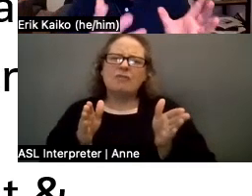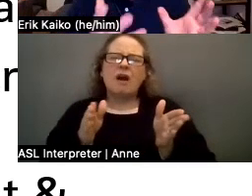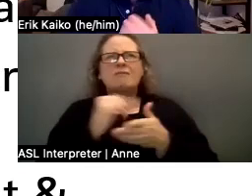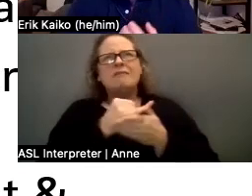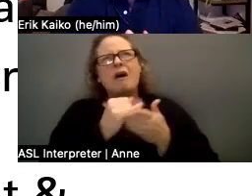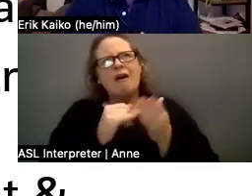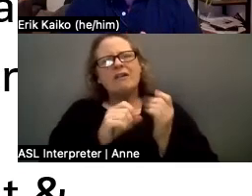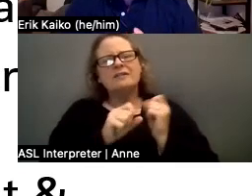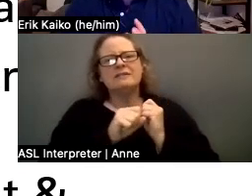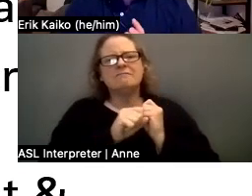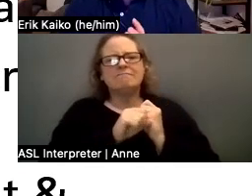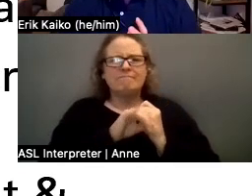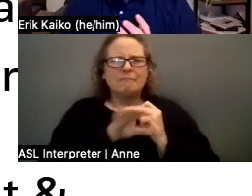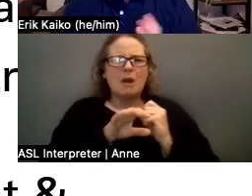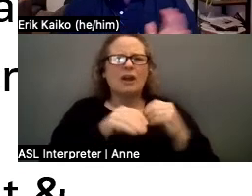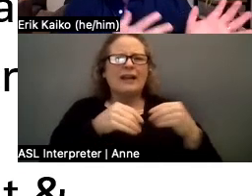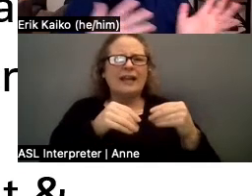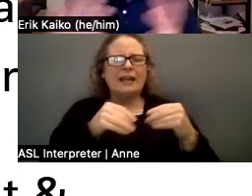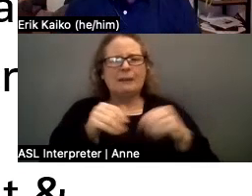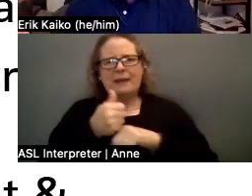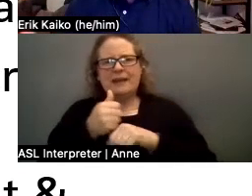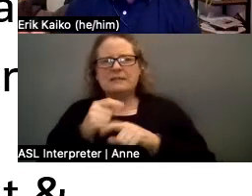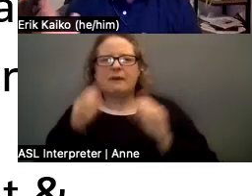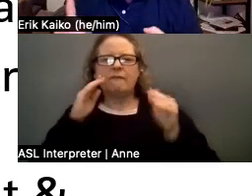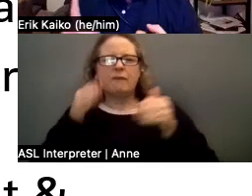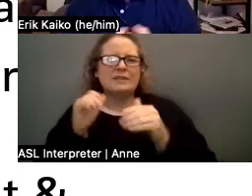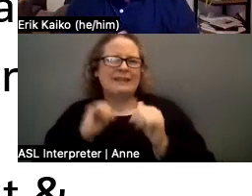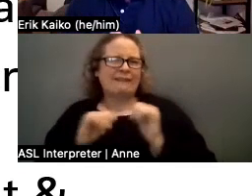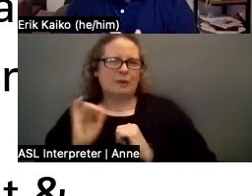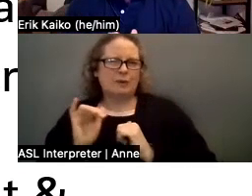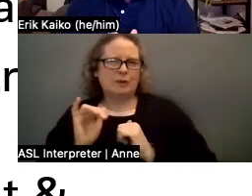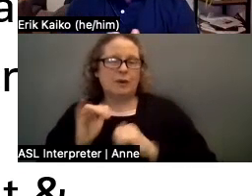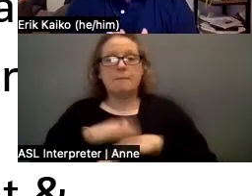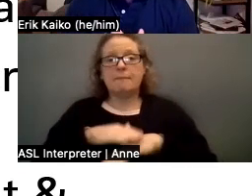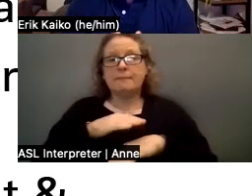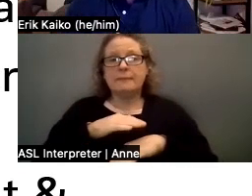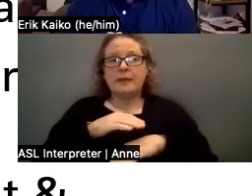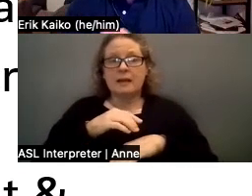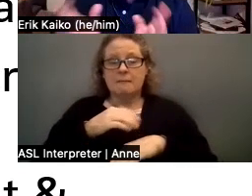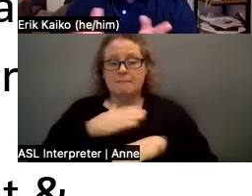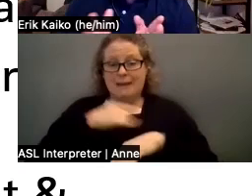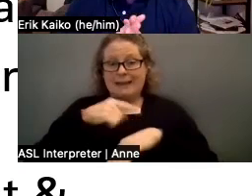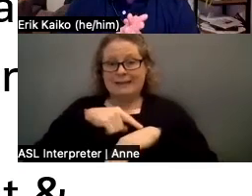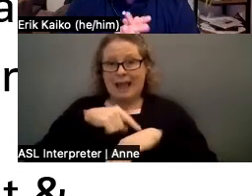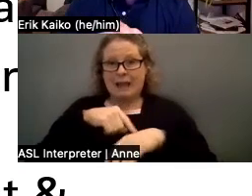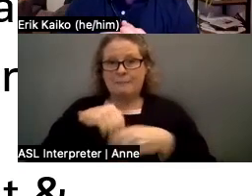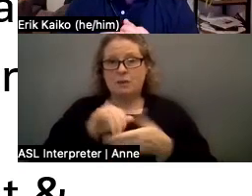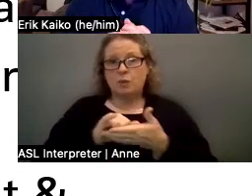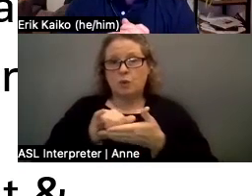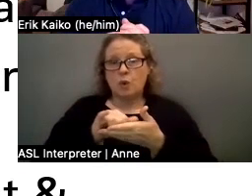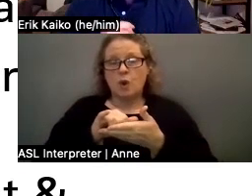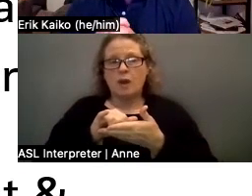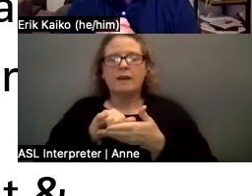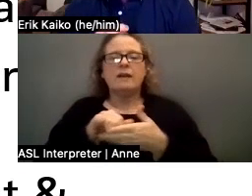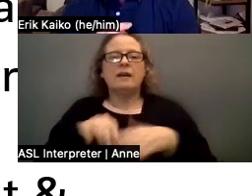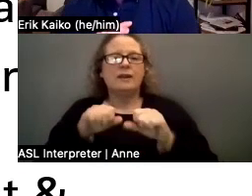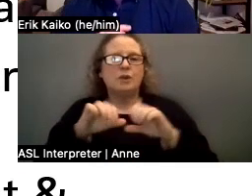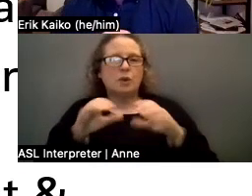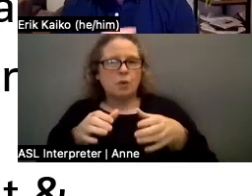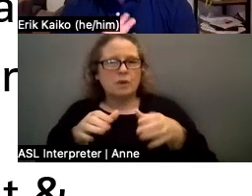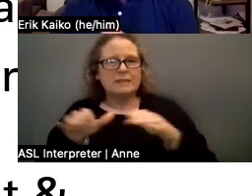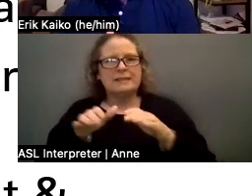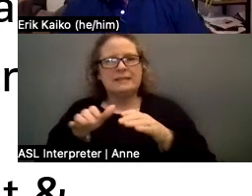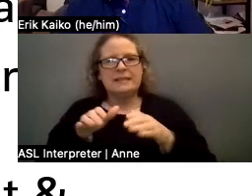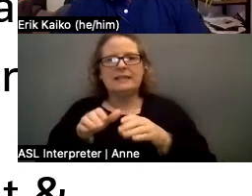with a kind of a focus in theater as well. And during my time in New York, I took courses and did some focuses in the areas of press and